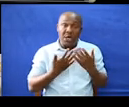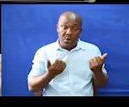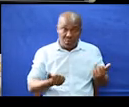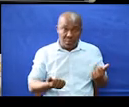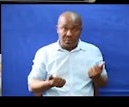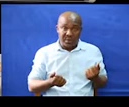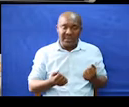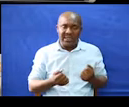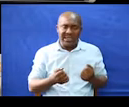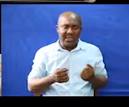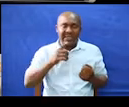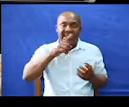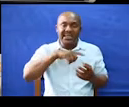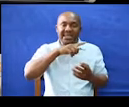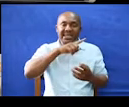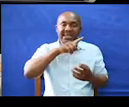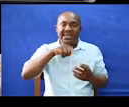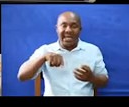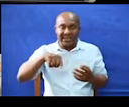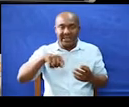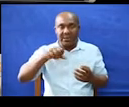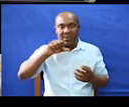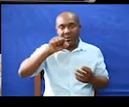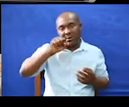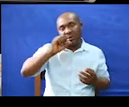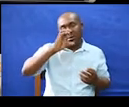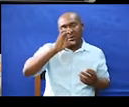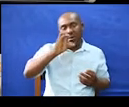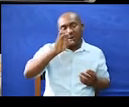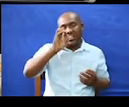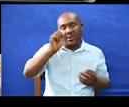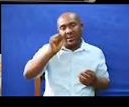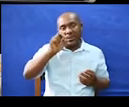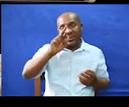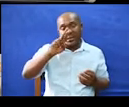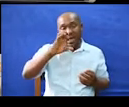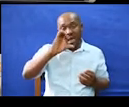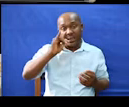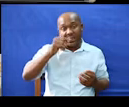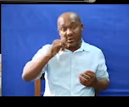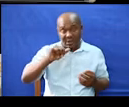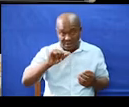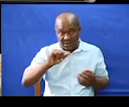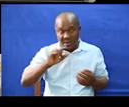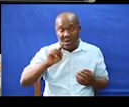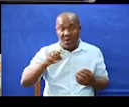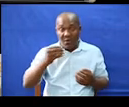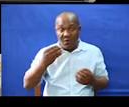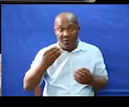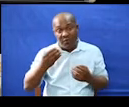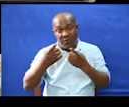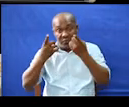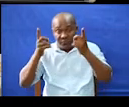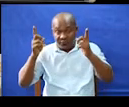and those changes brought us to the today's giraffe. Now, let me tell you how the